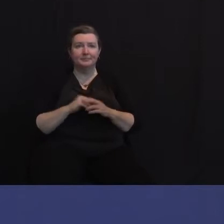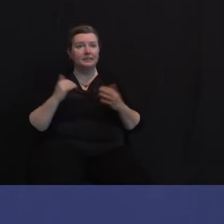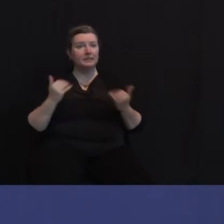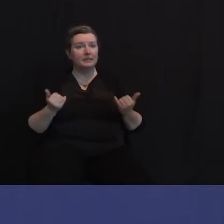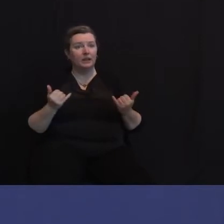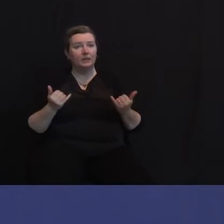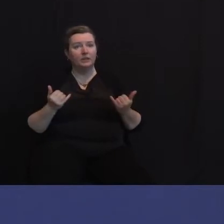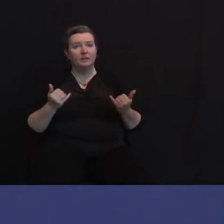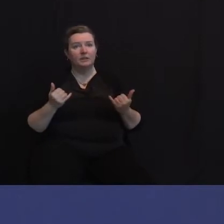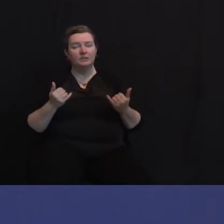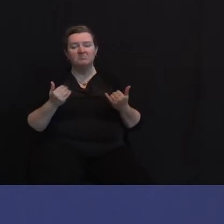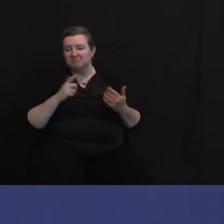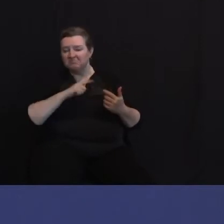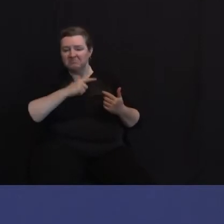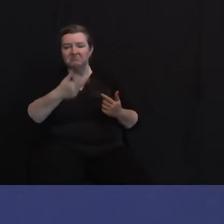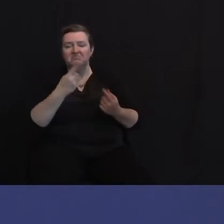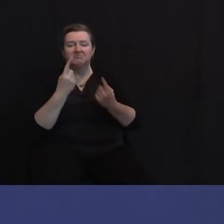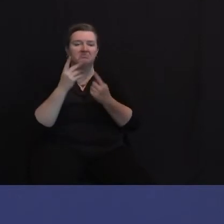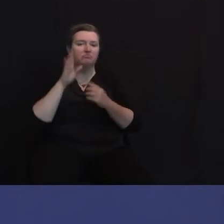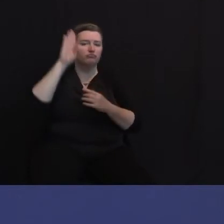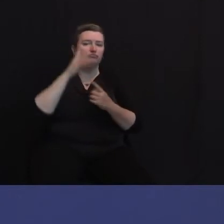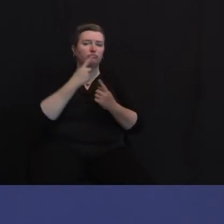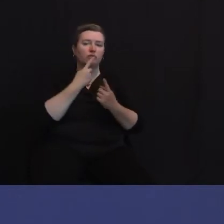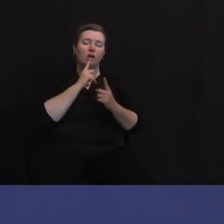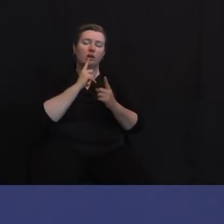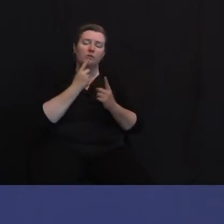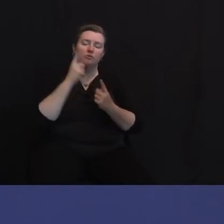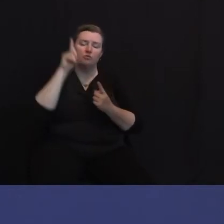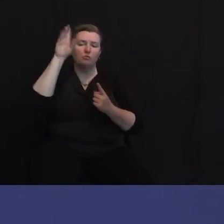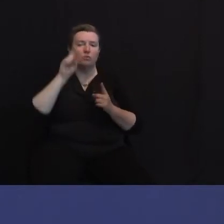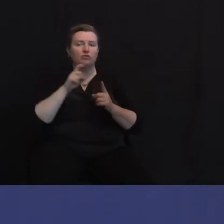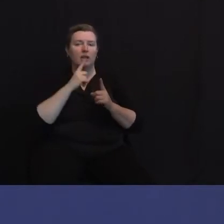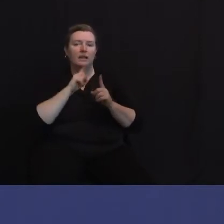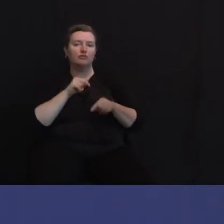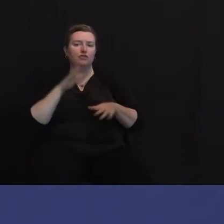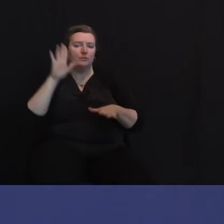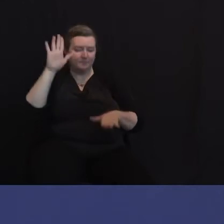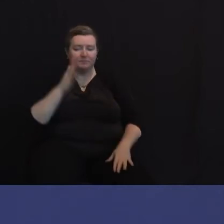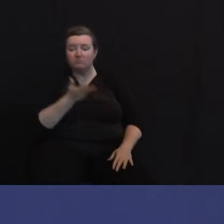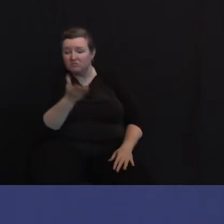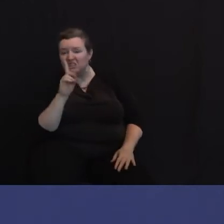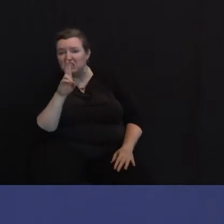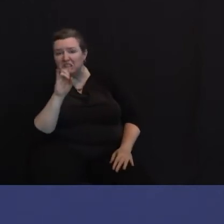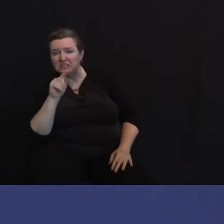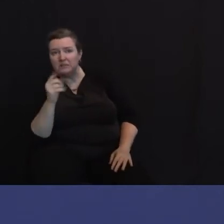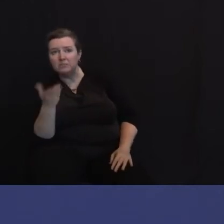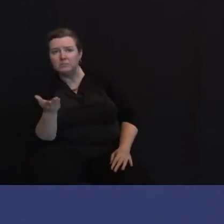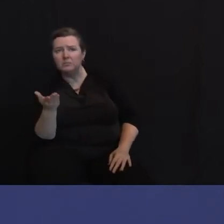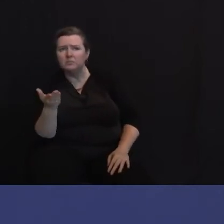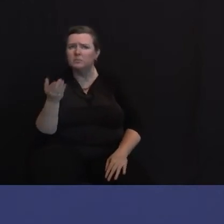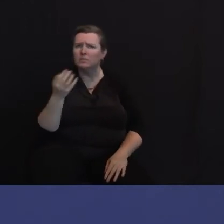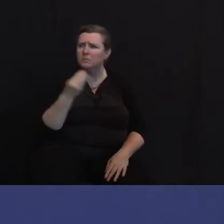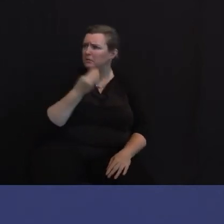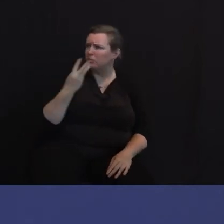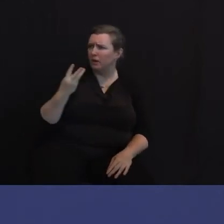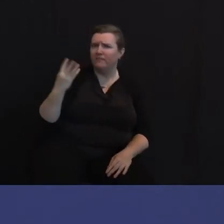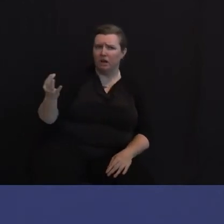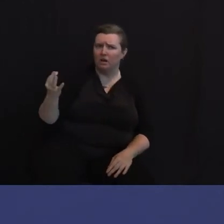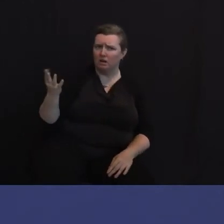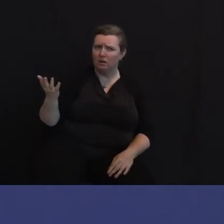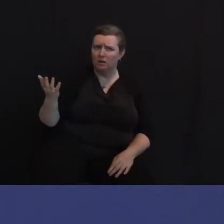you, if that's okay. I would just say we'll stay on the same rhythm this week, and so we'll be